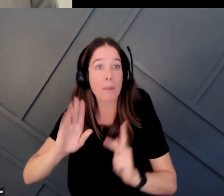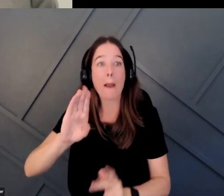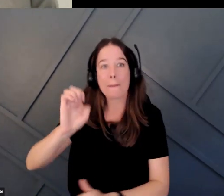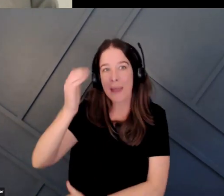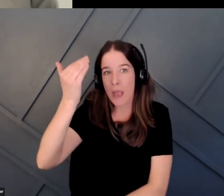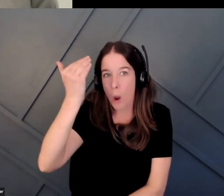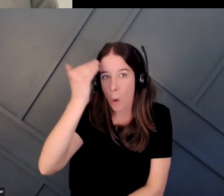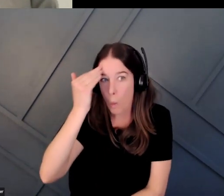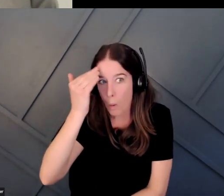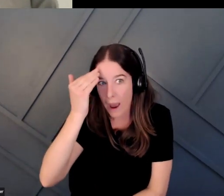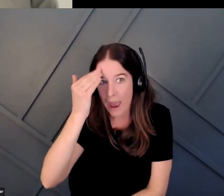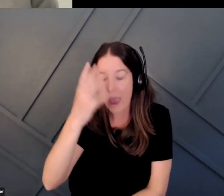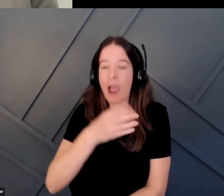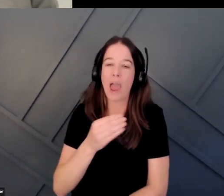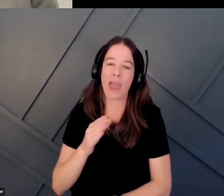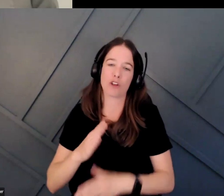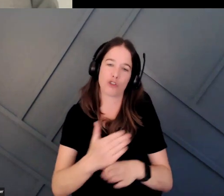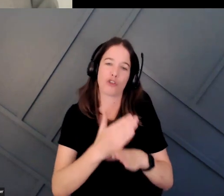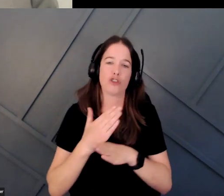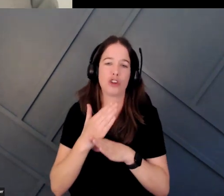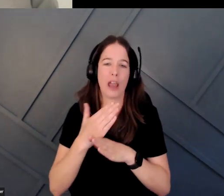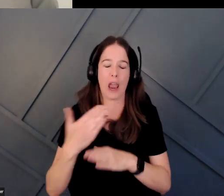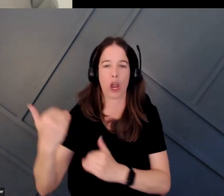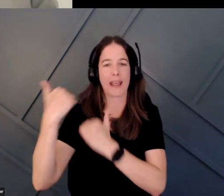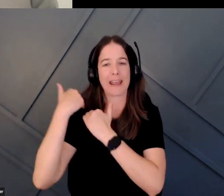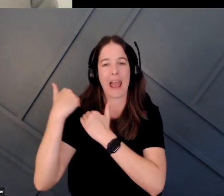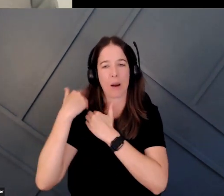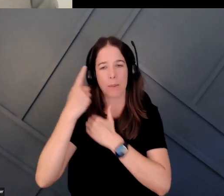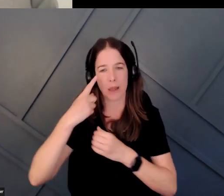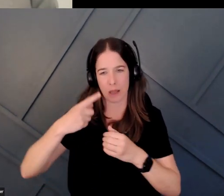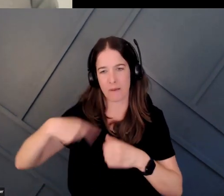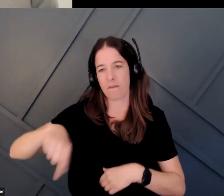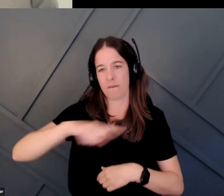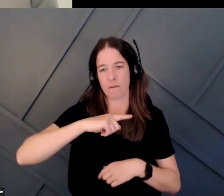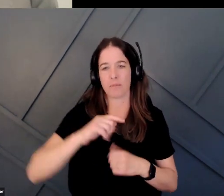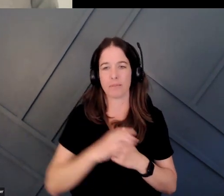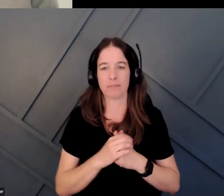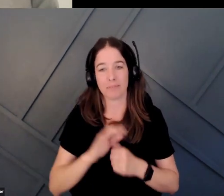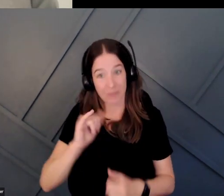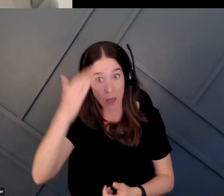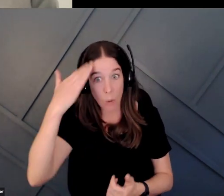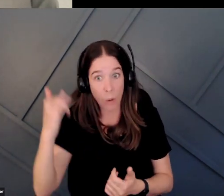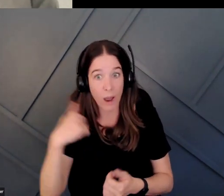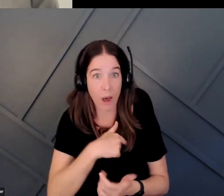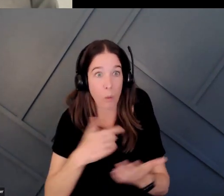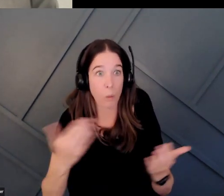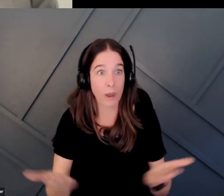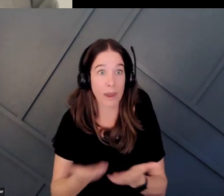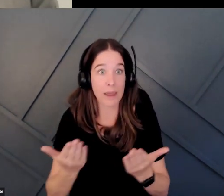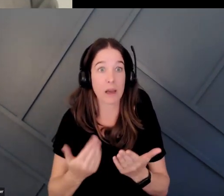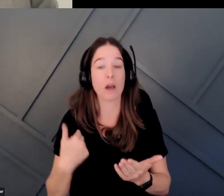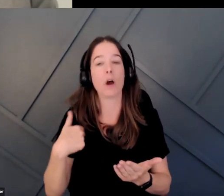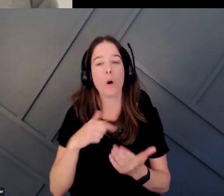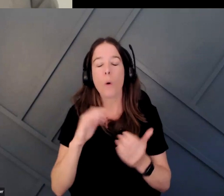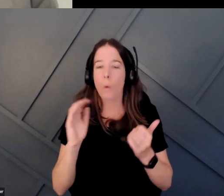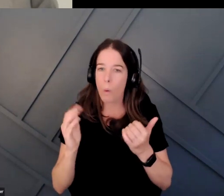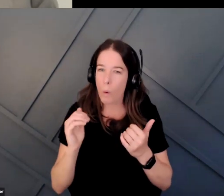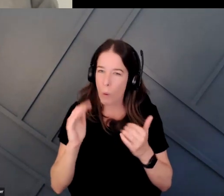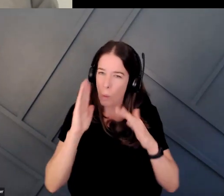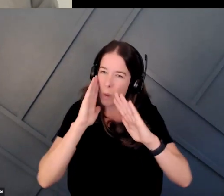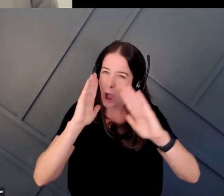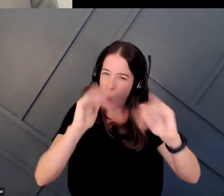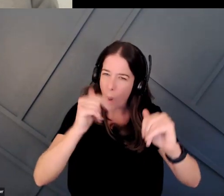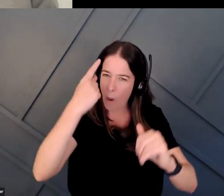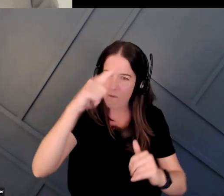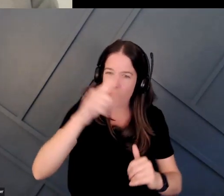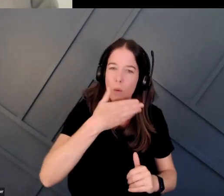here. While it's okay to hope for the best, hope alone is not a winning strategy. Now, as you